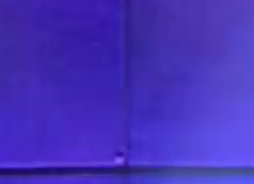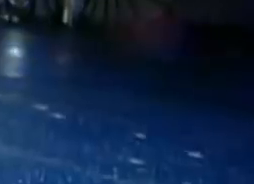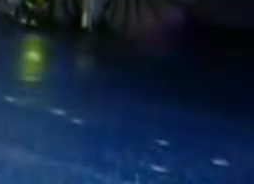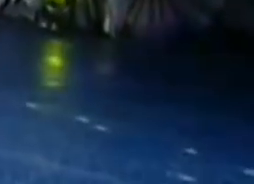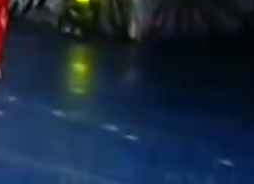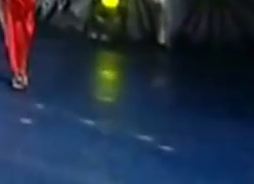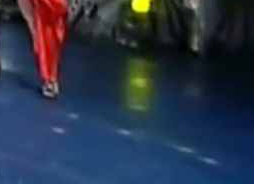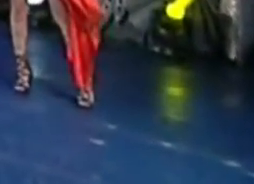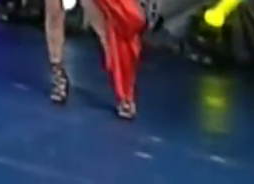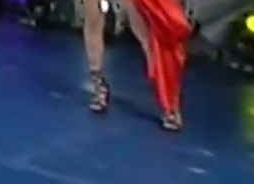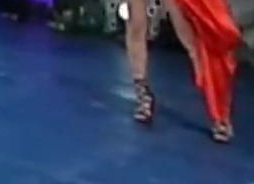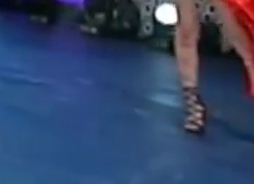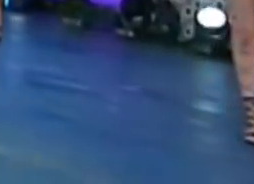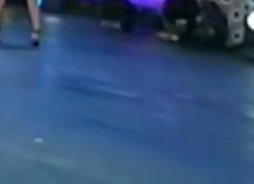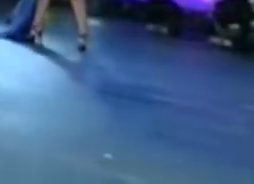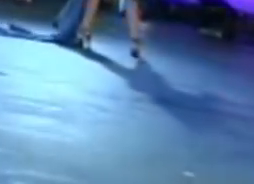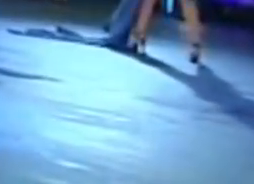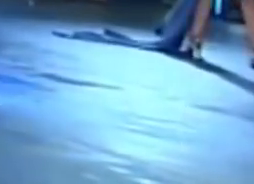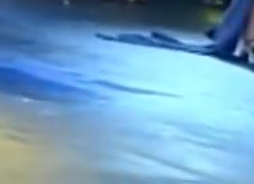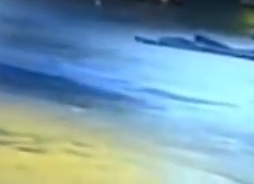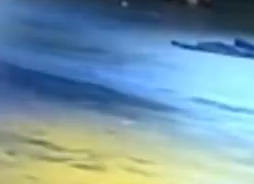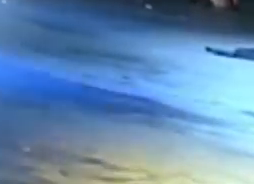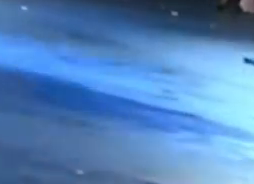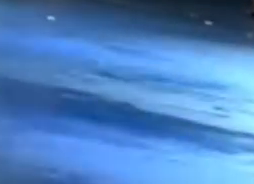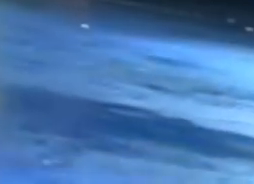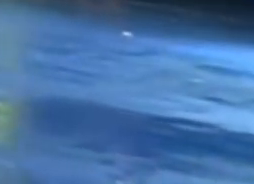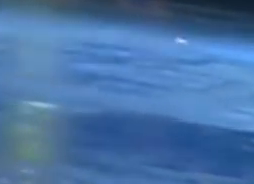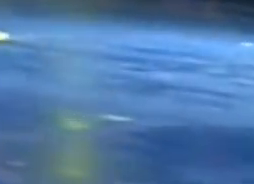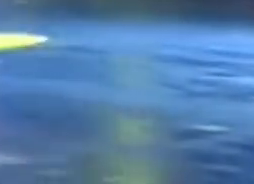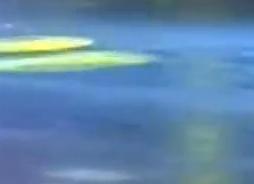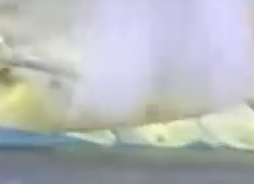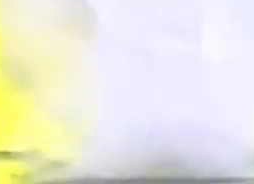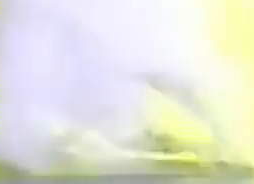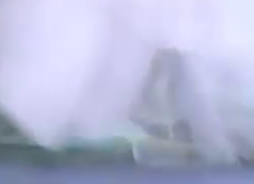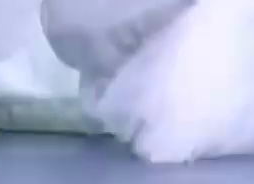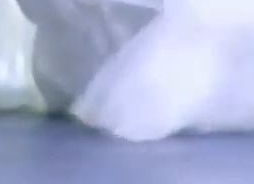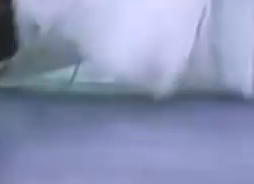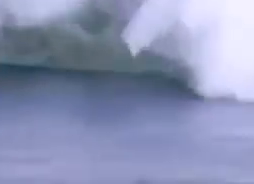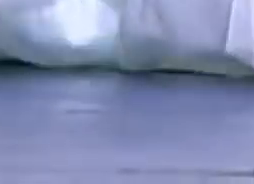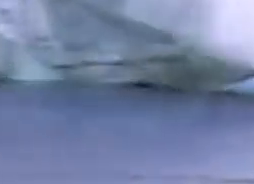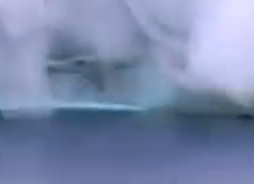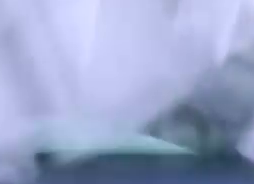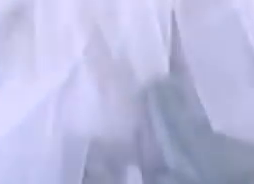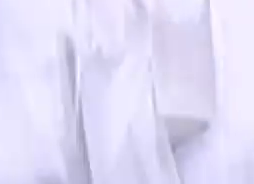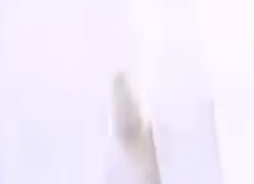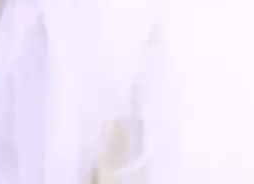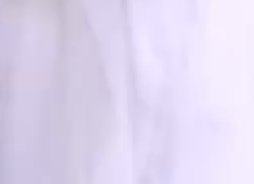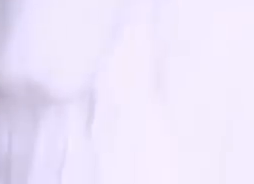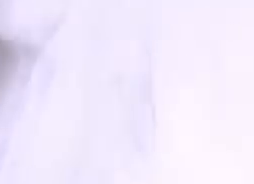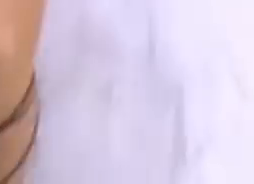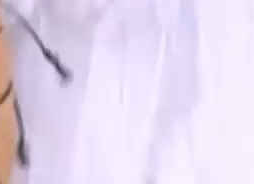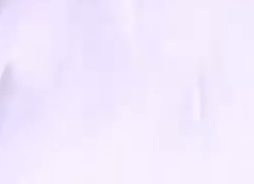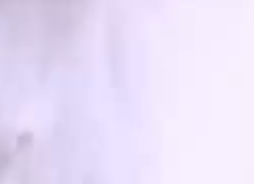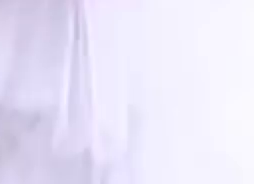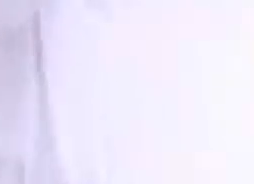need introduction. Follow my simple instruction. Wind to the left, sway to the right. Drop it down low and take it back high. Bitch, I don't